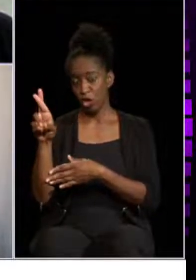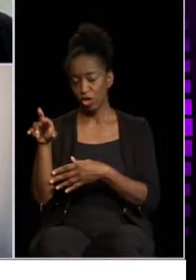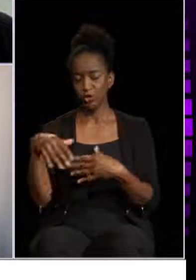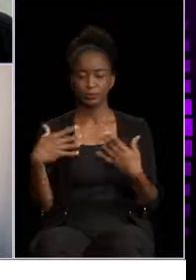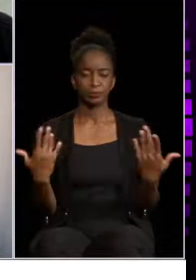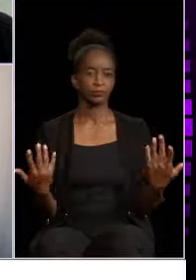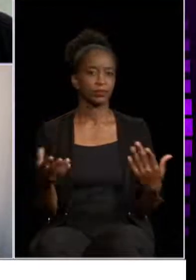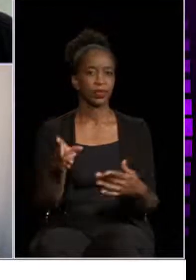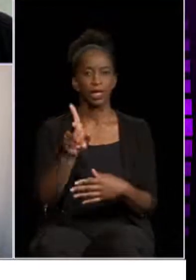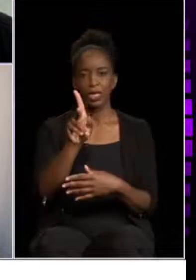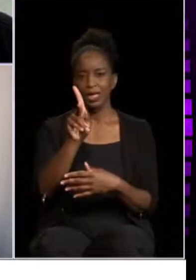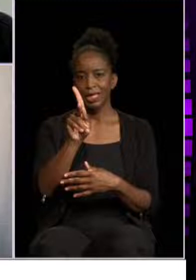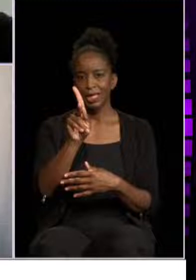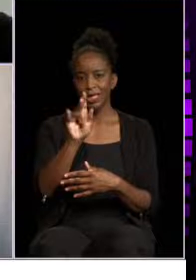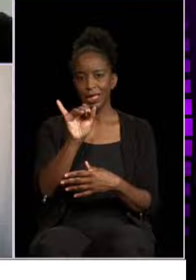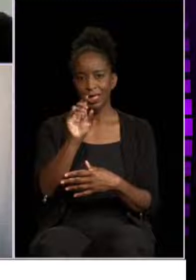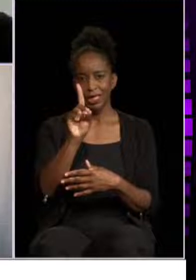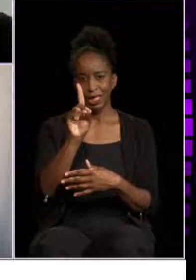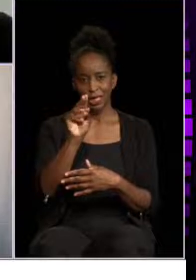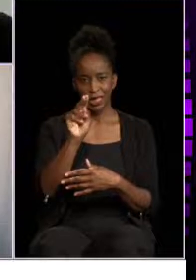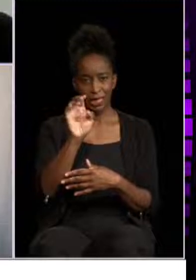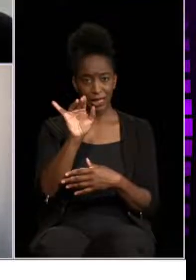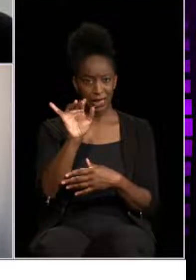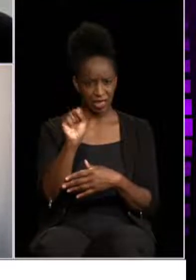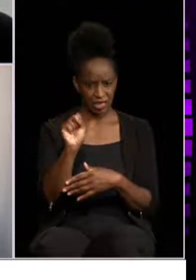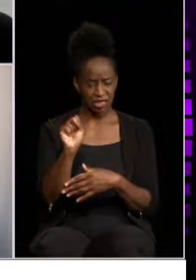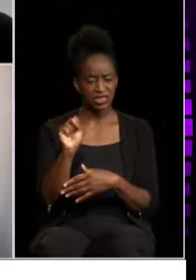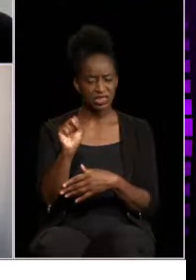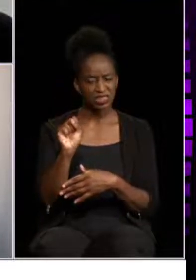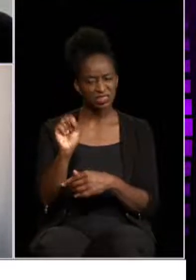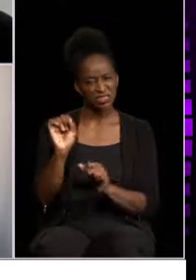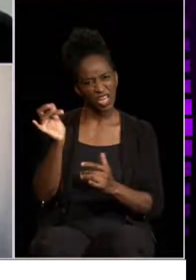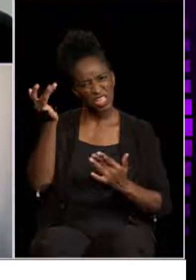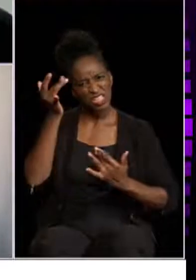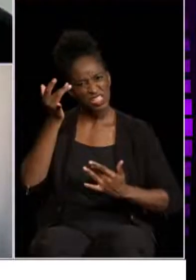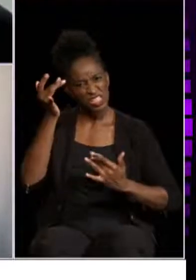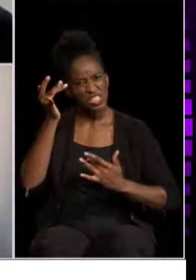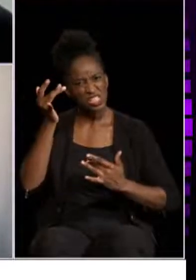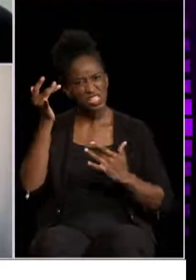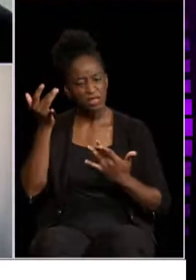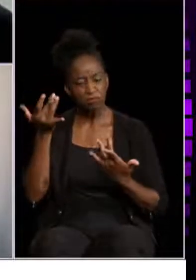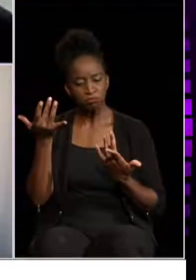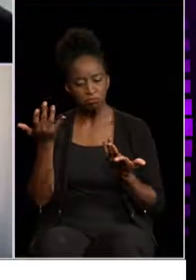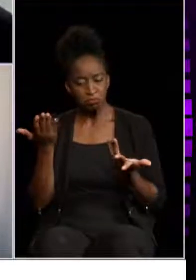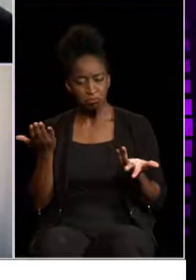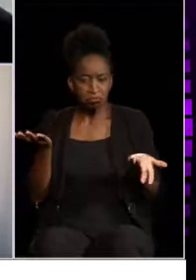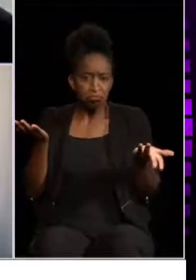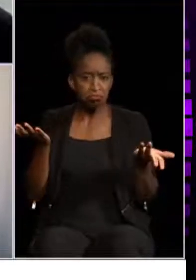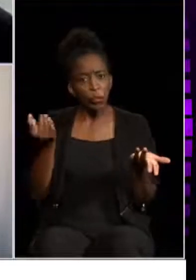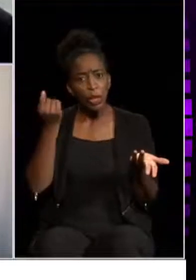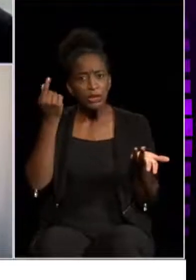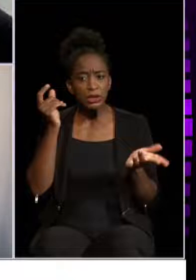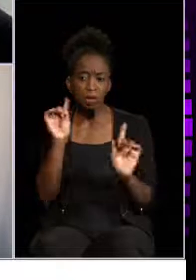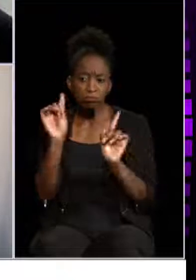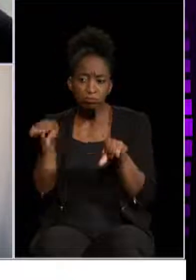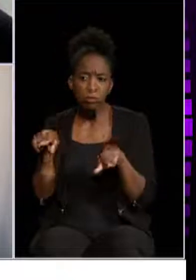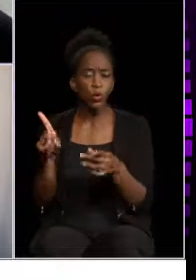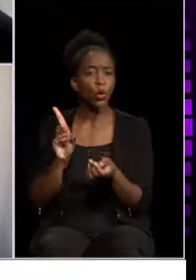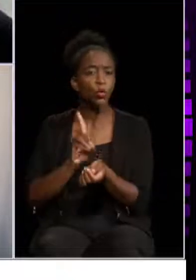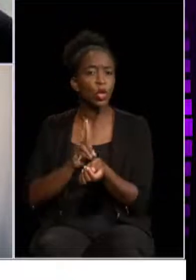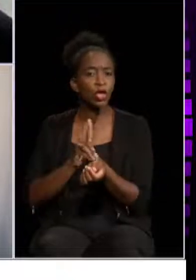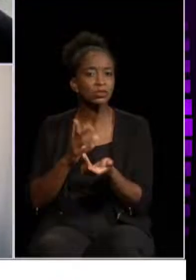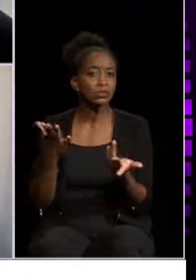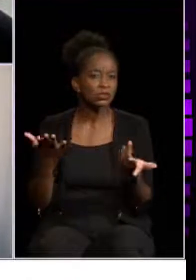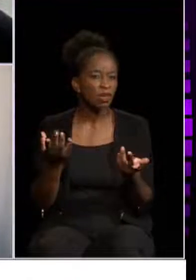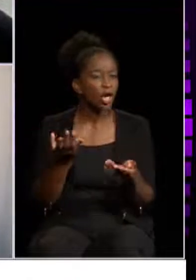it in the same way. We are more willing to go to the doctor when something is hurting internally, but when we feel a little off up top,